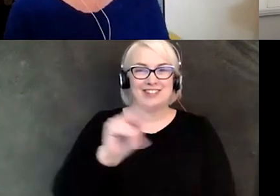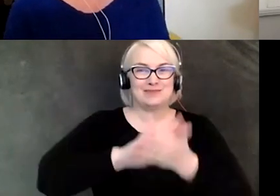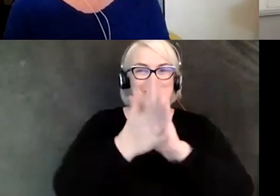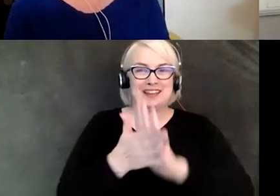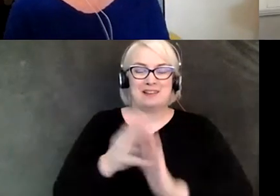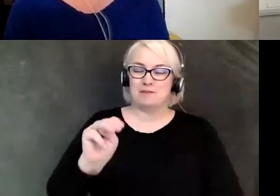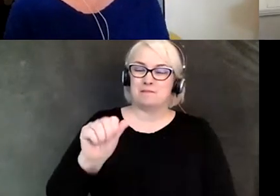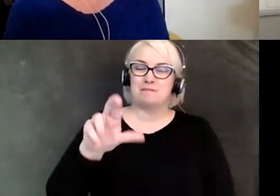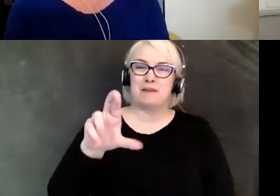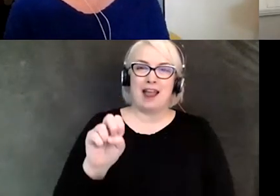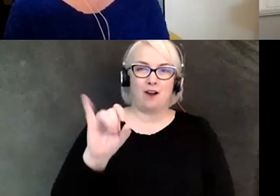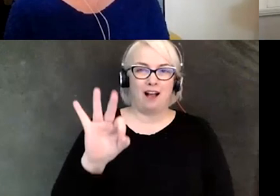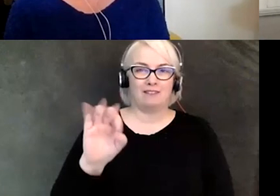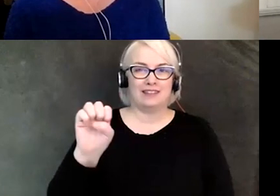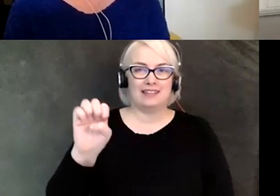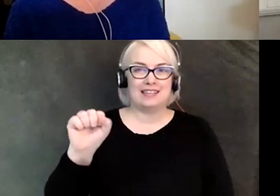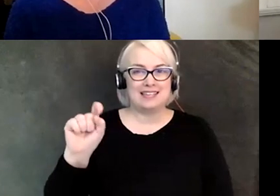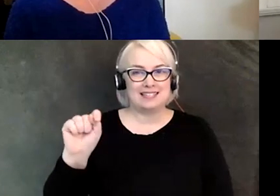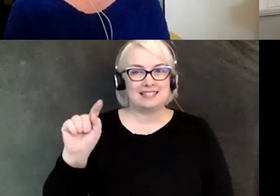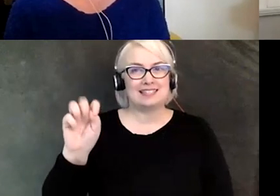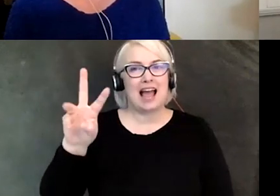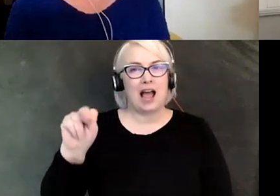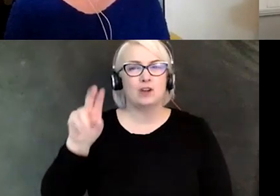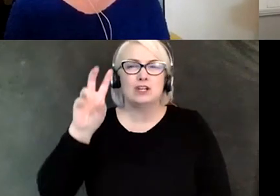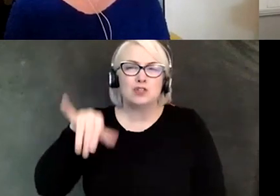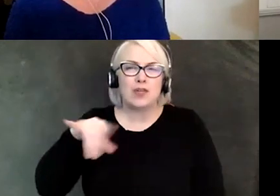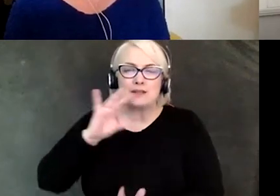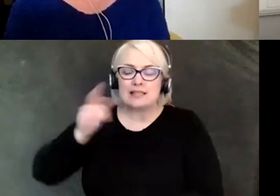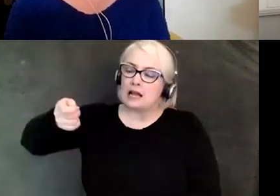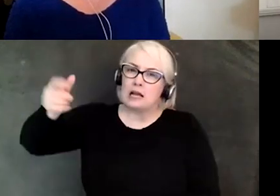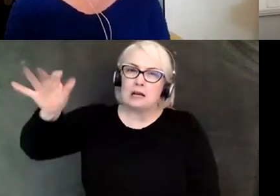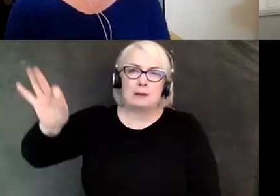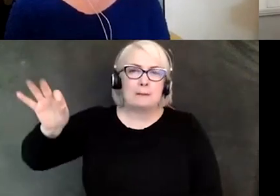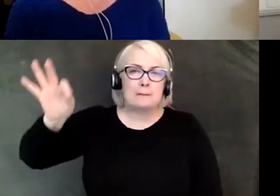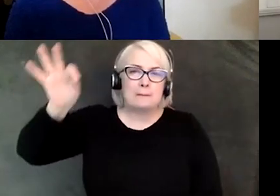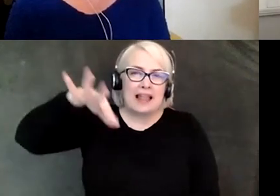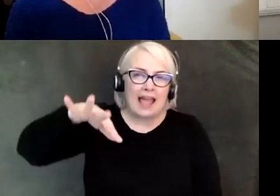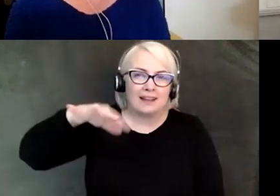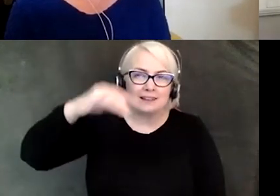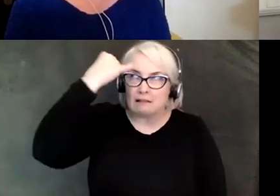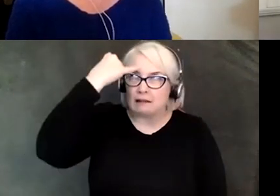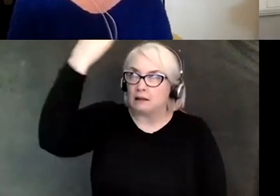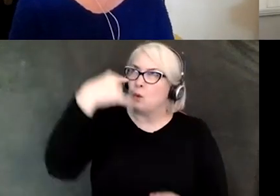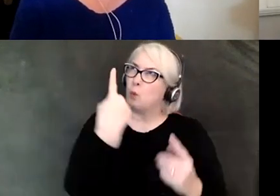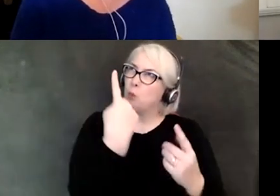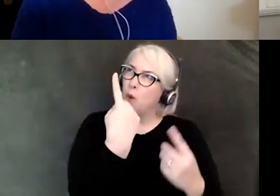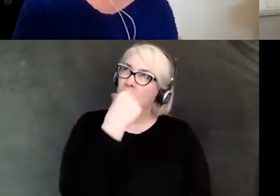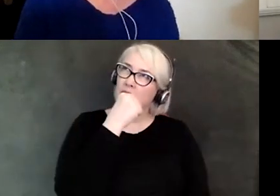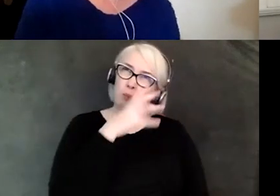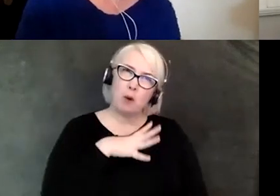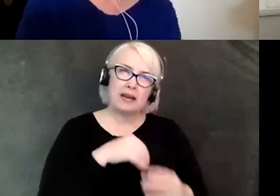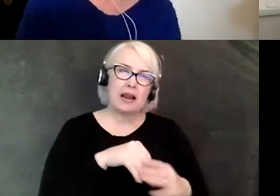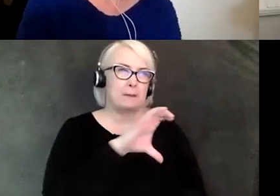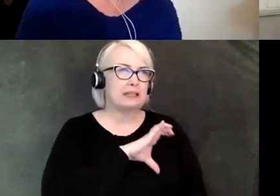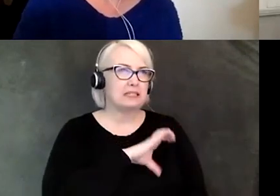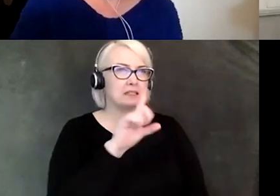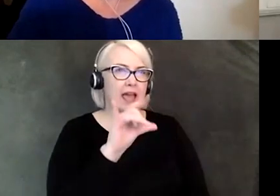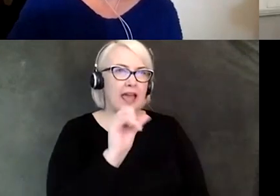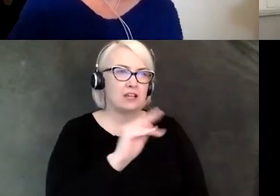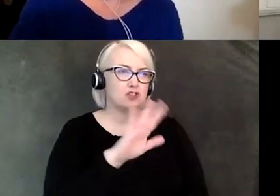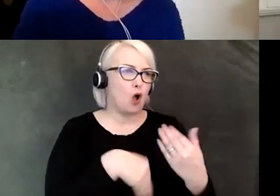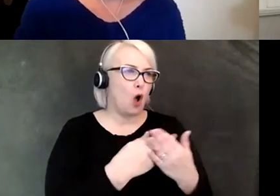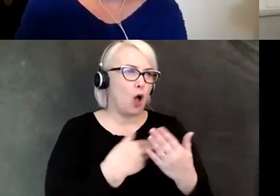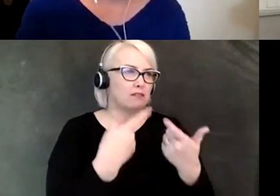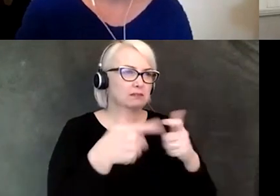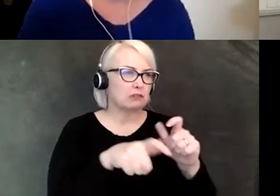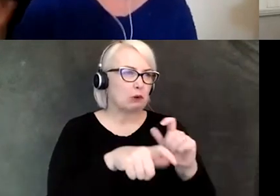nugget that I was like, Oh, one woman at a police station, all the crimes come to her. And then I think